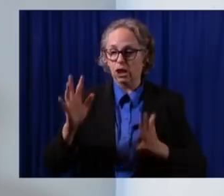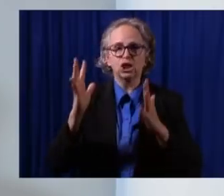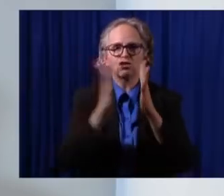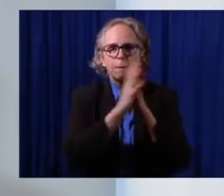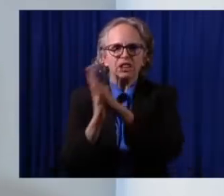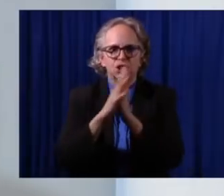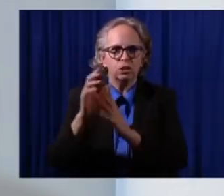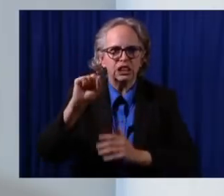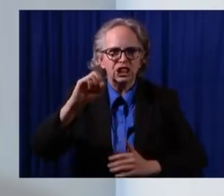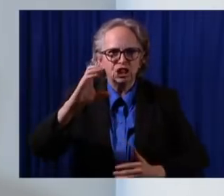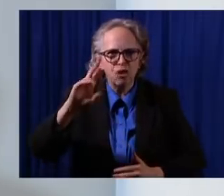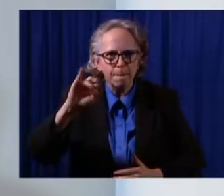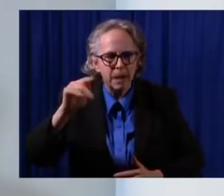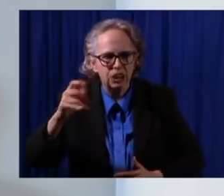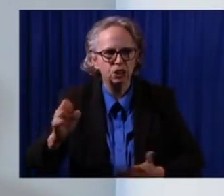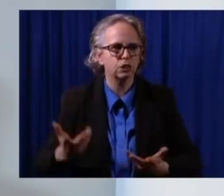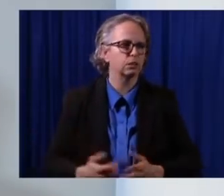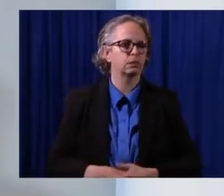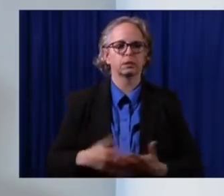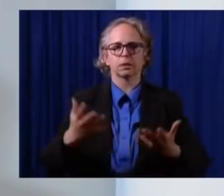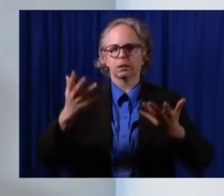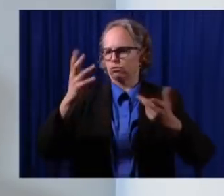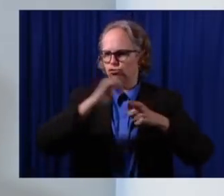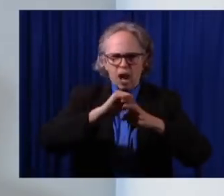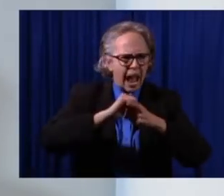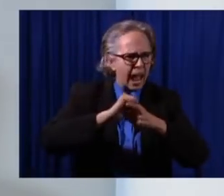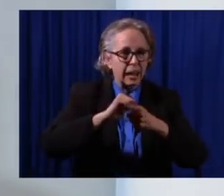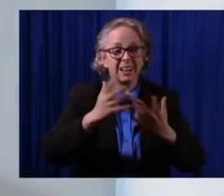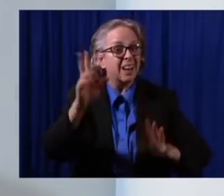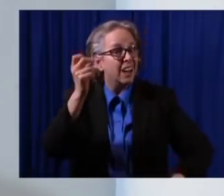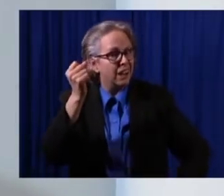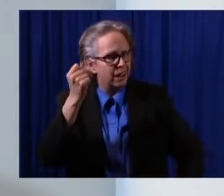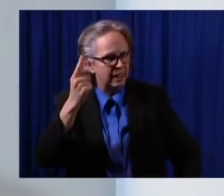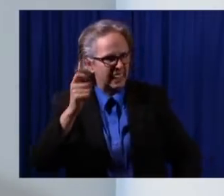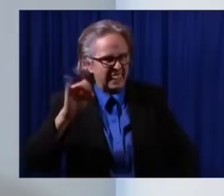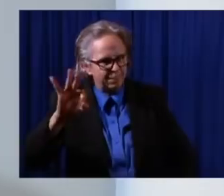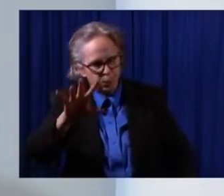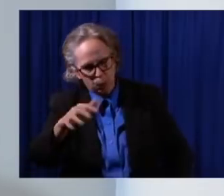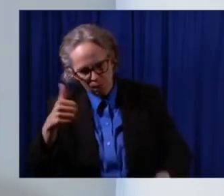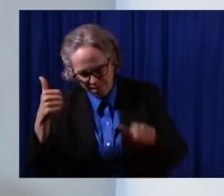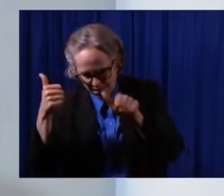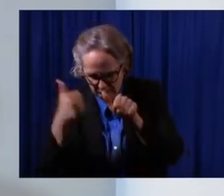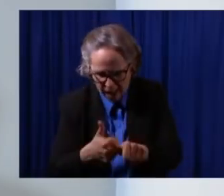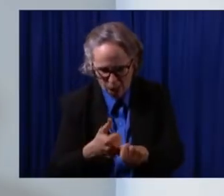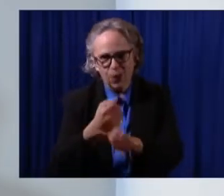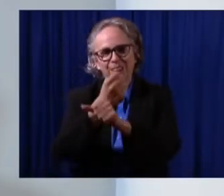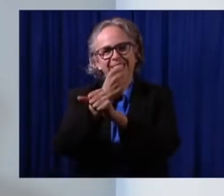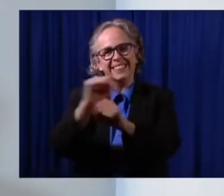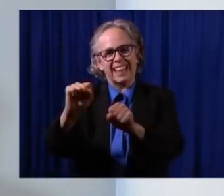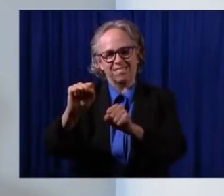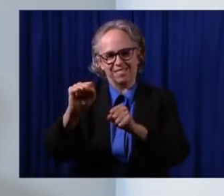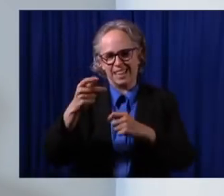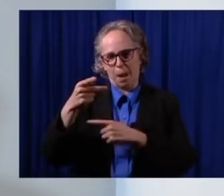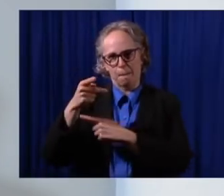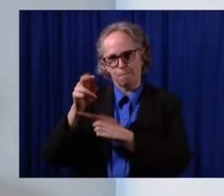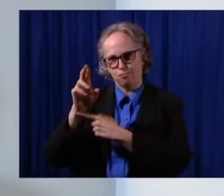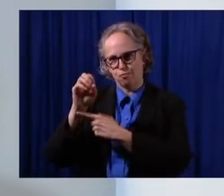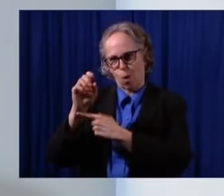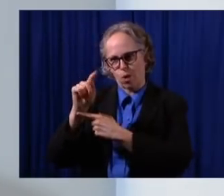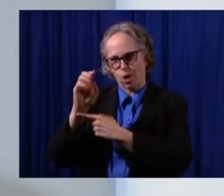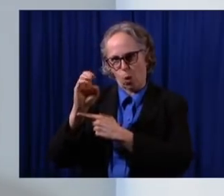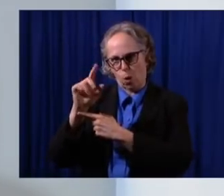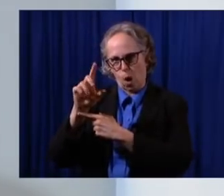as long as the safety protocols are observed. This start date for Phase 2 will be June the 22nd. Next week, June the 22nd.